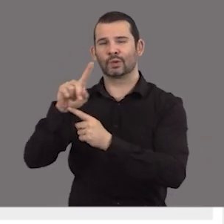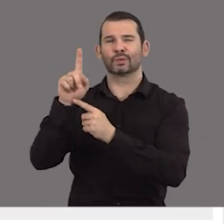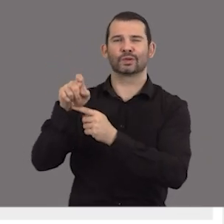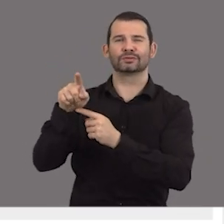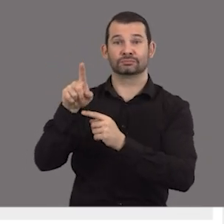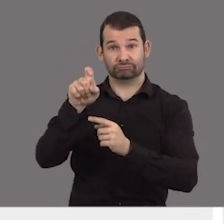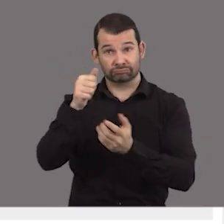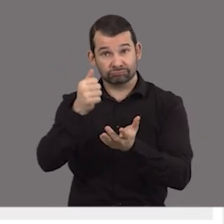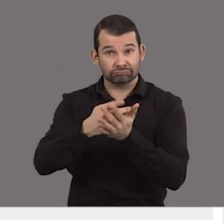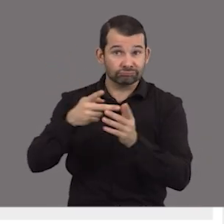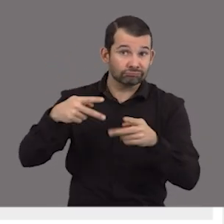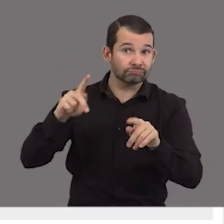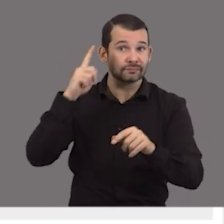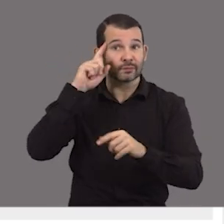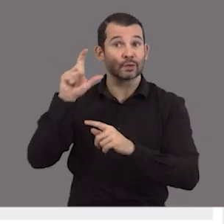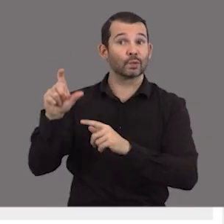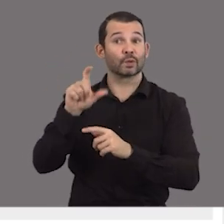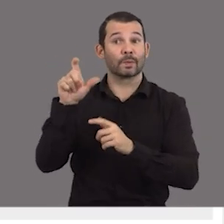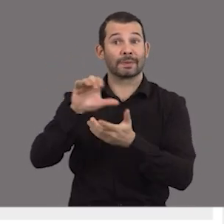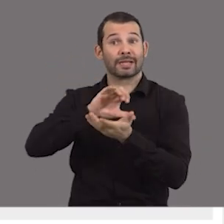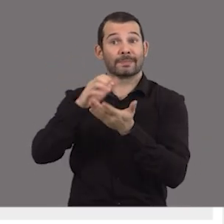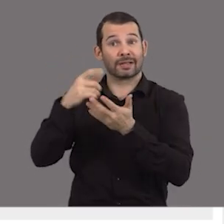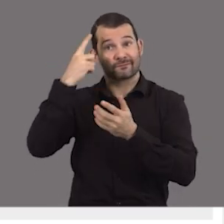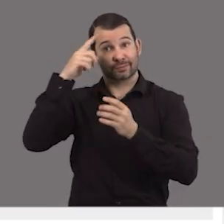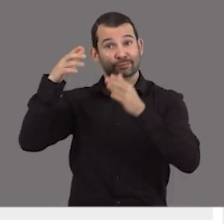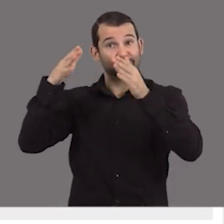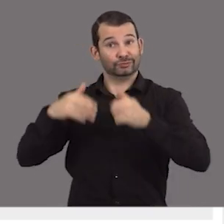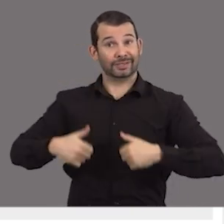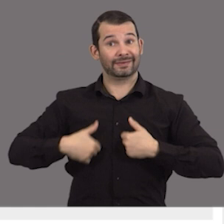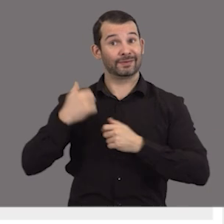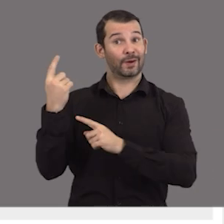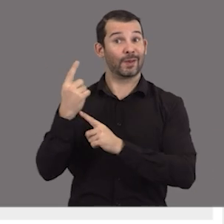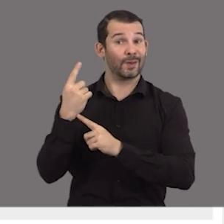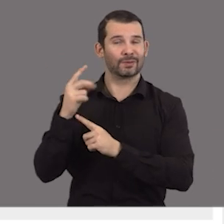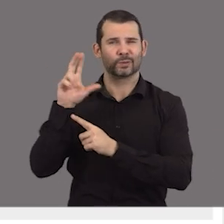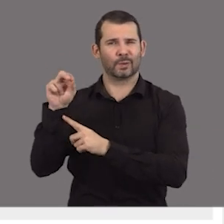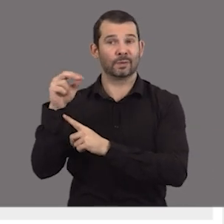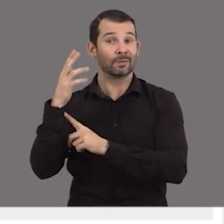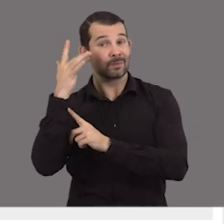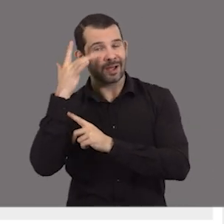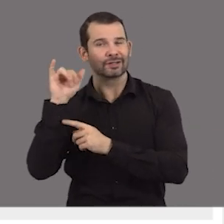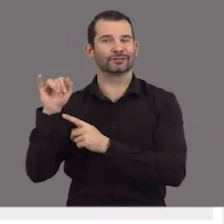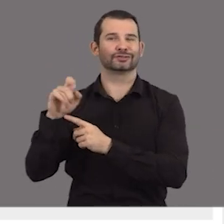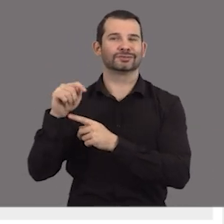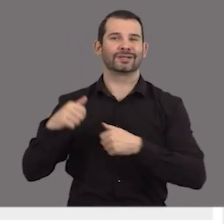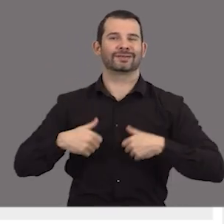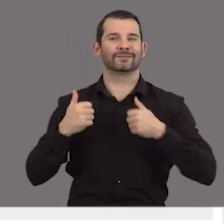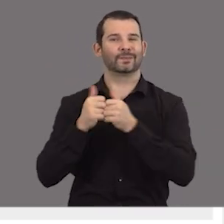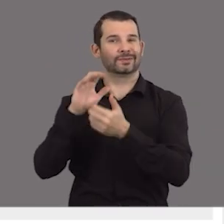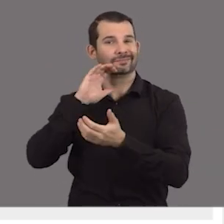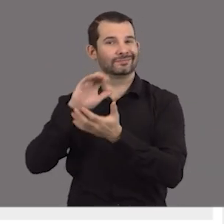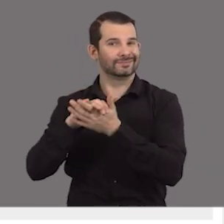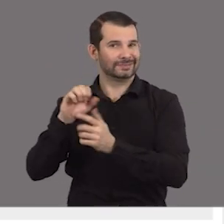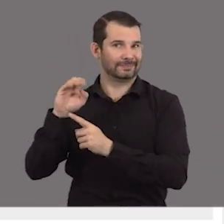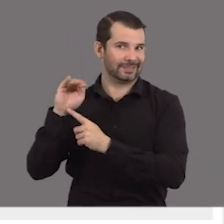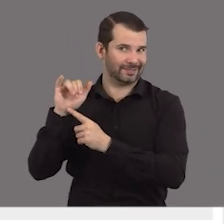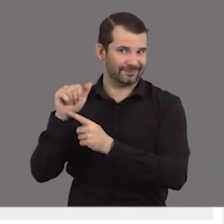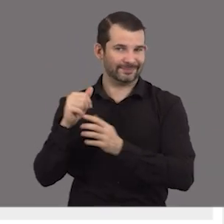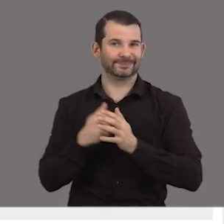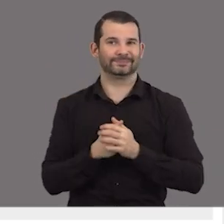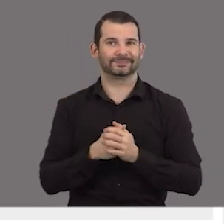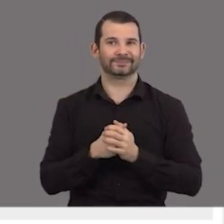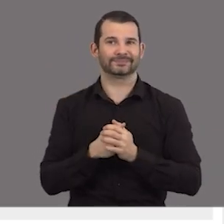Answer no to the question, are you eligible for the Quebec amount for a person living alone? Because Jeet lives with his spouse,